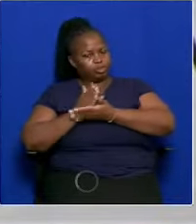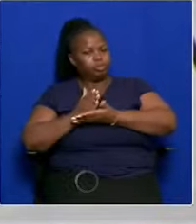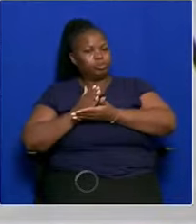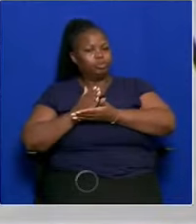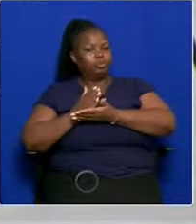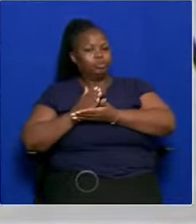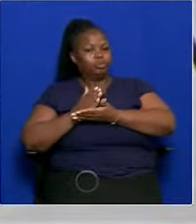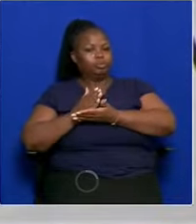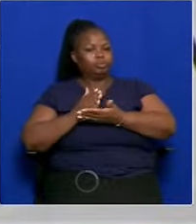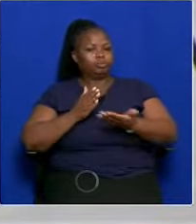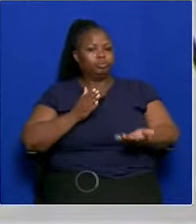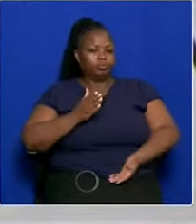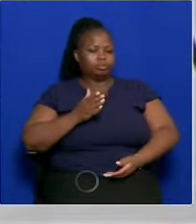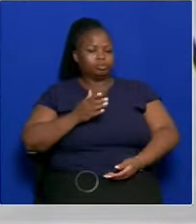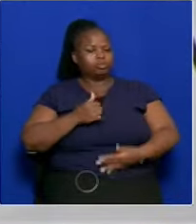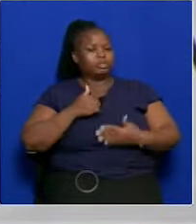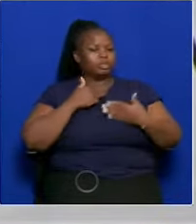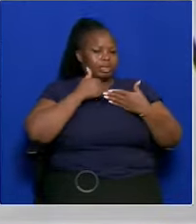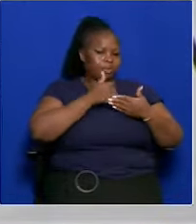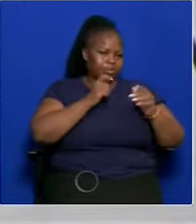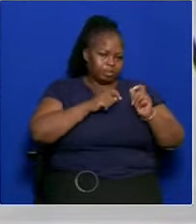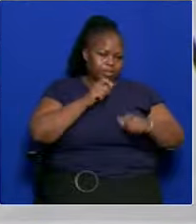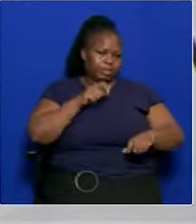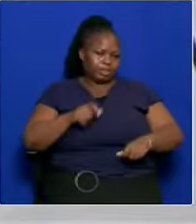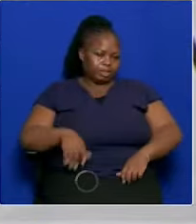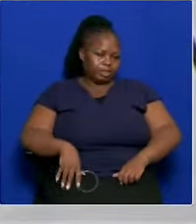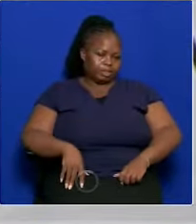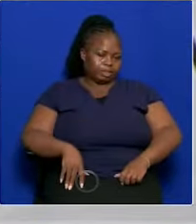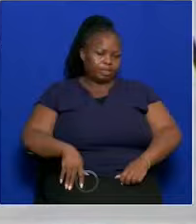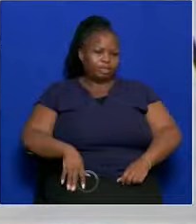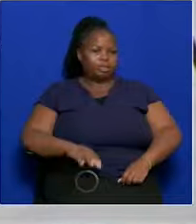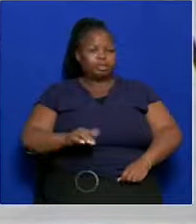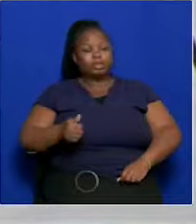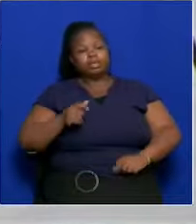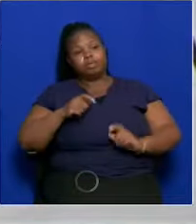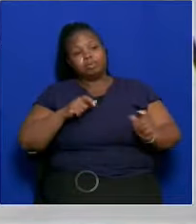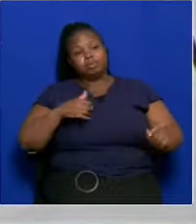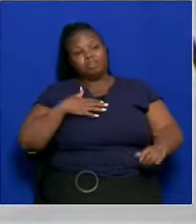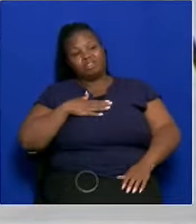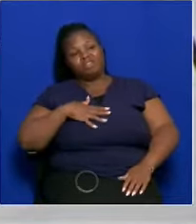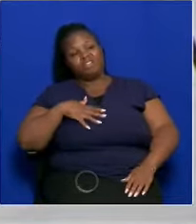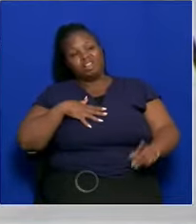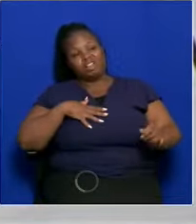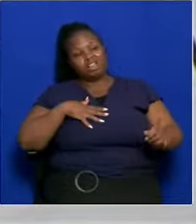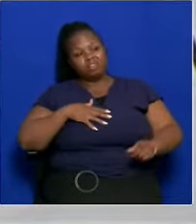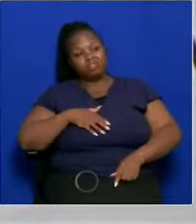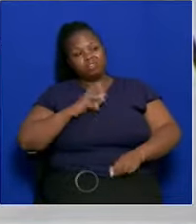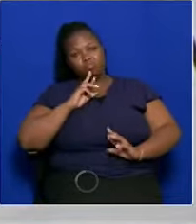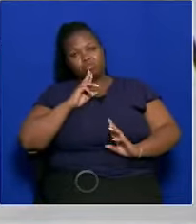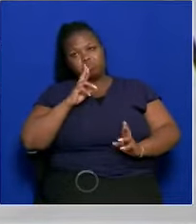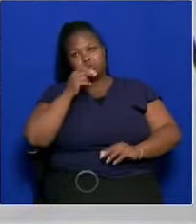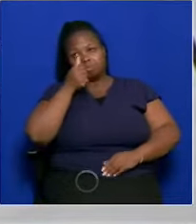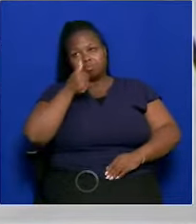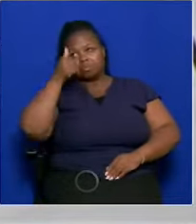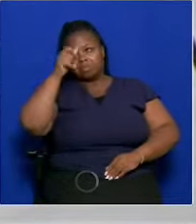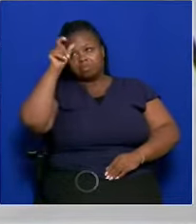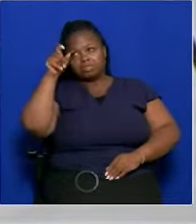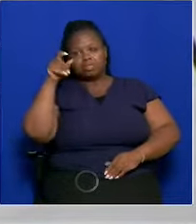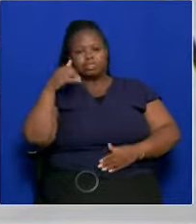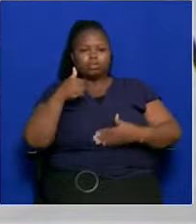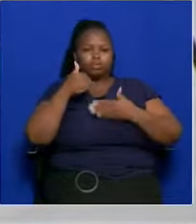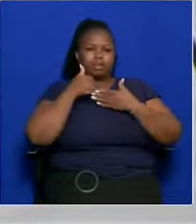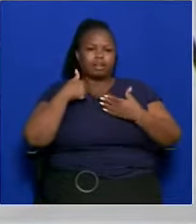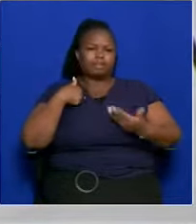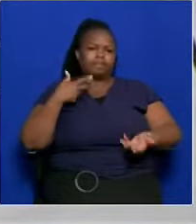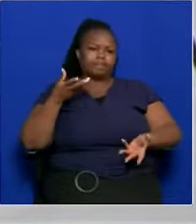we assist the people. And then people feel that if you report to a senior officer, you'll be assisted,